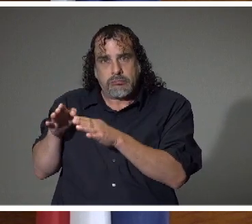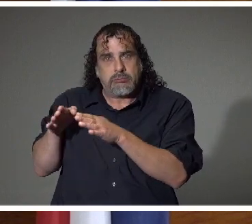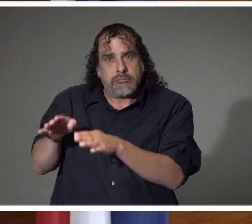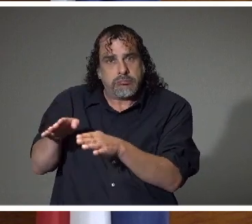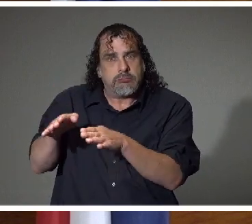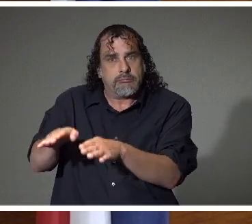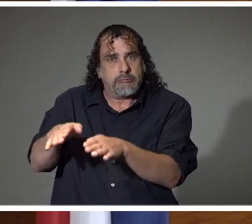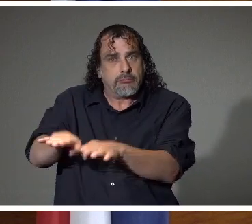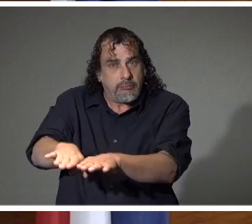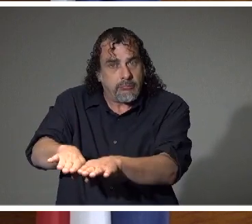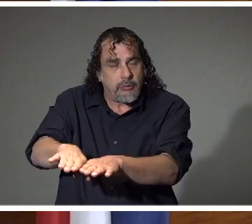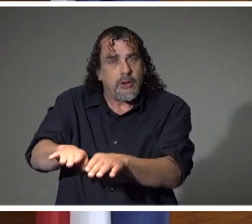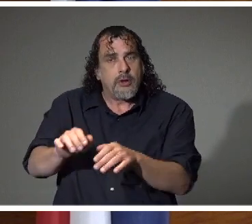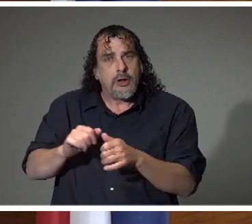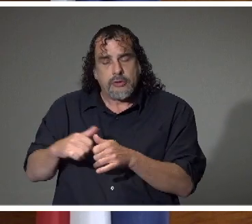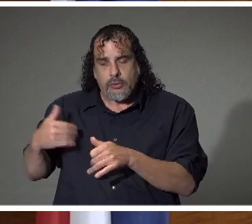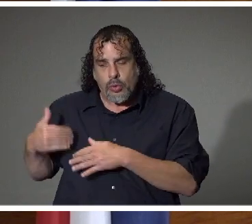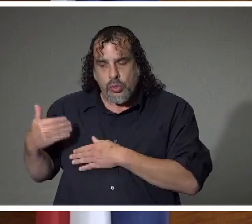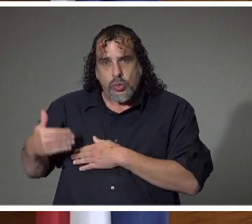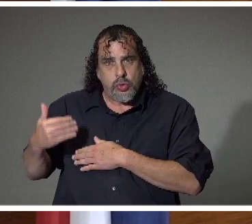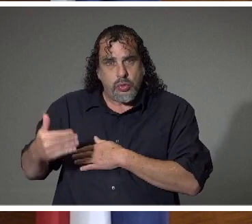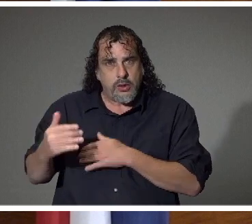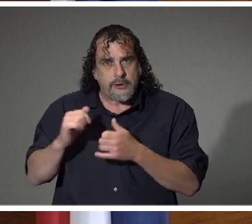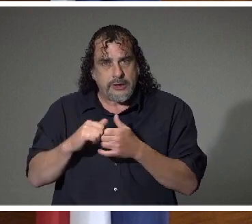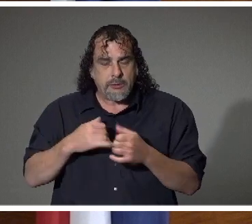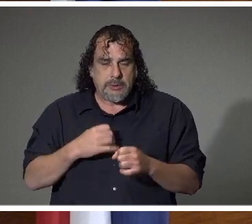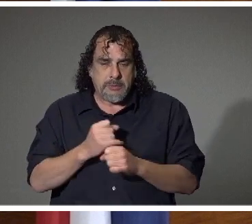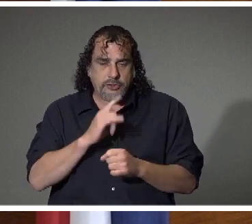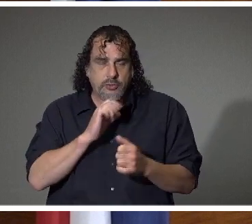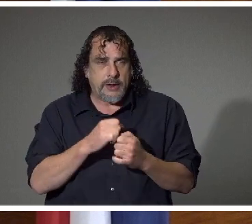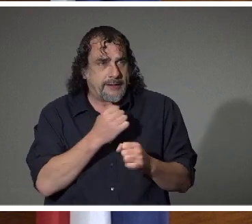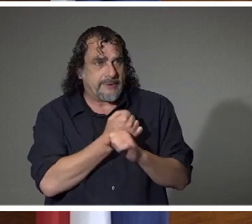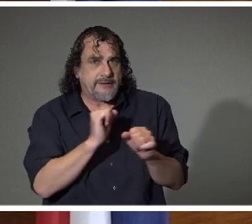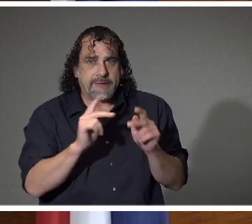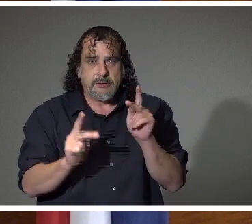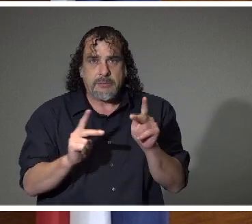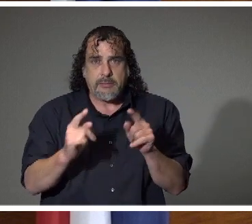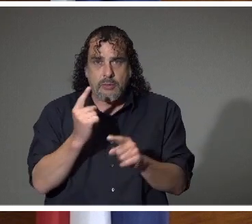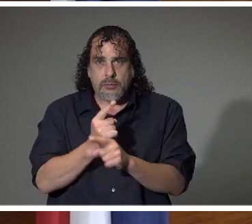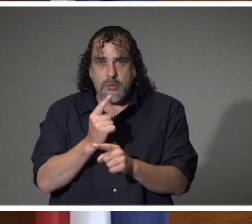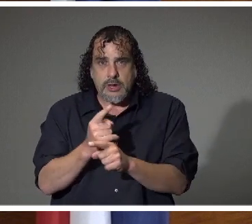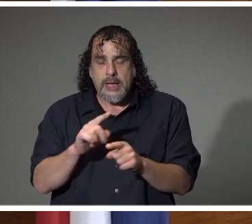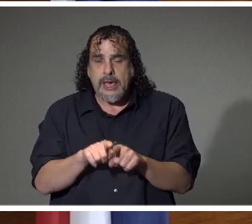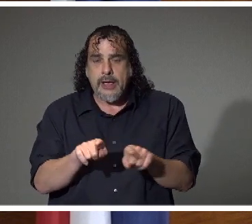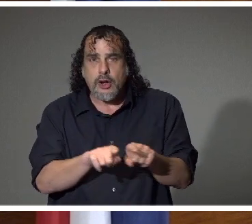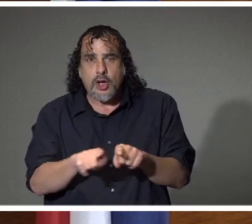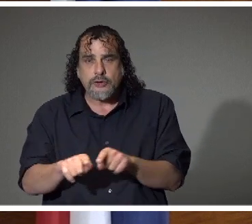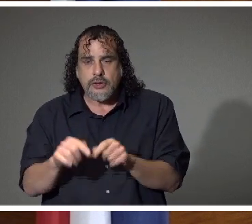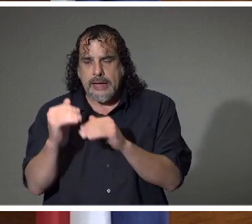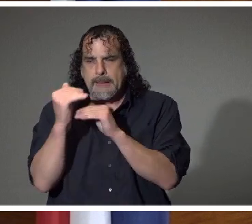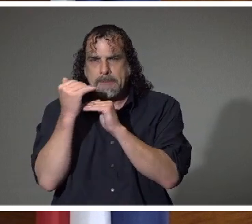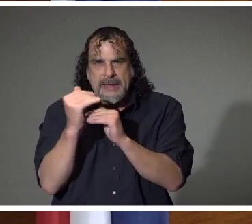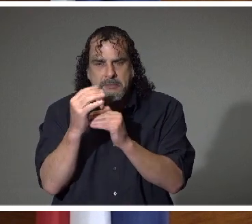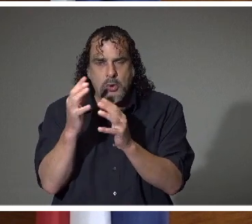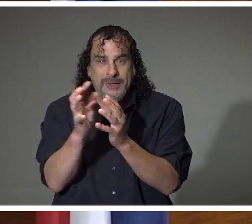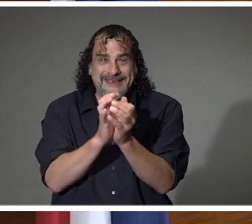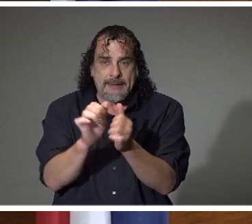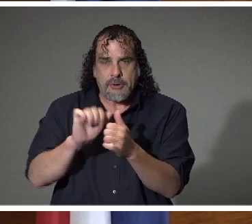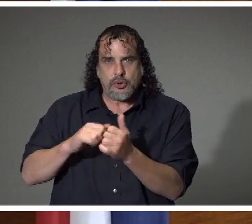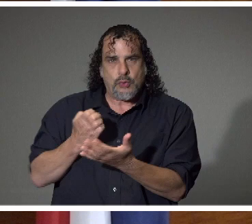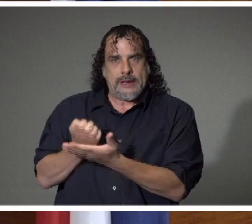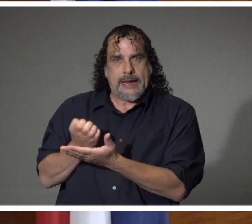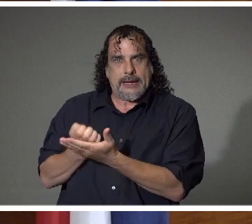a methodical way to ensure that we maintain the safety of Mississippians, but also did minimal economic damage, if at